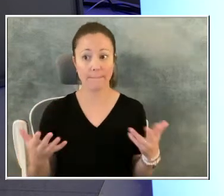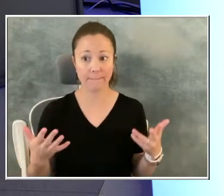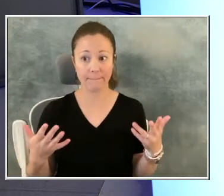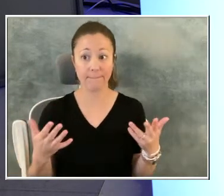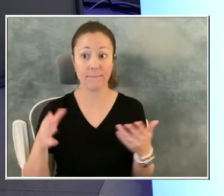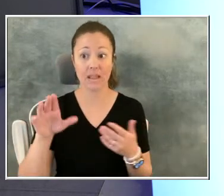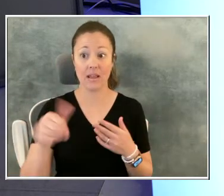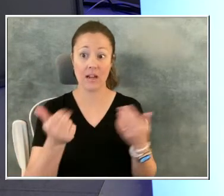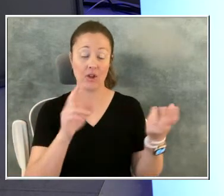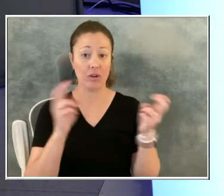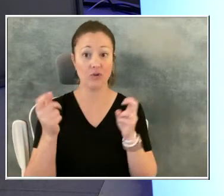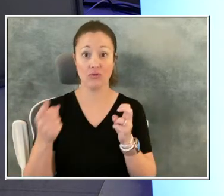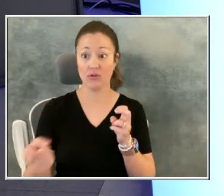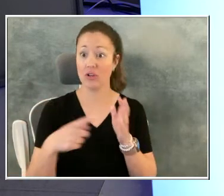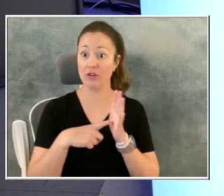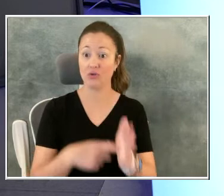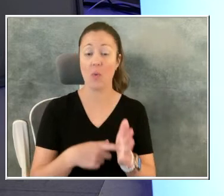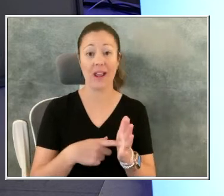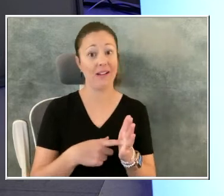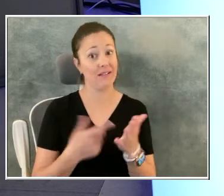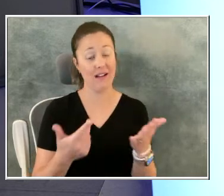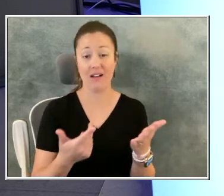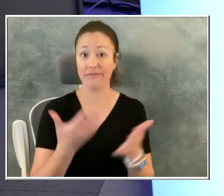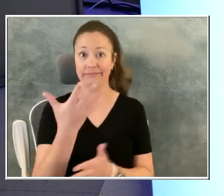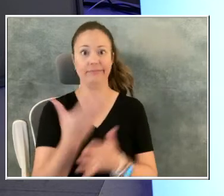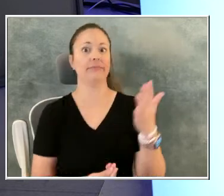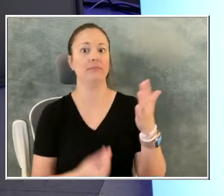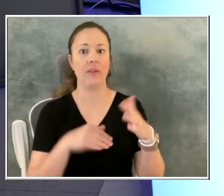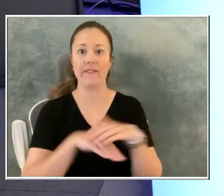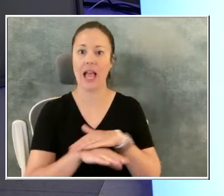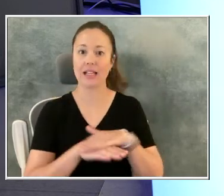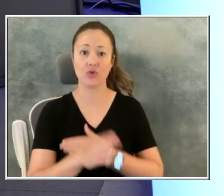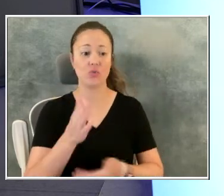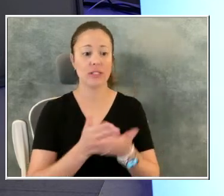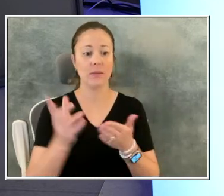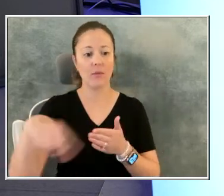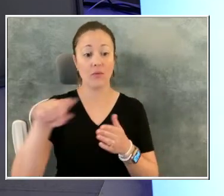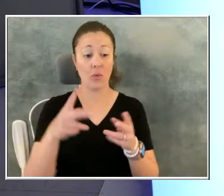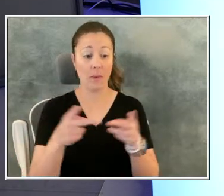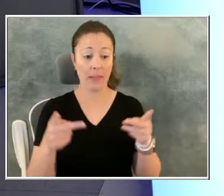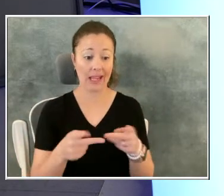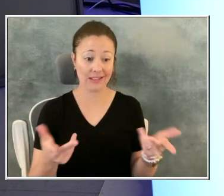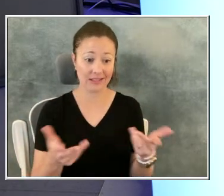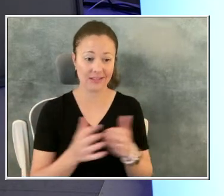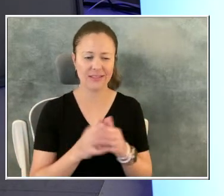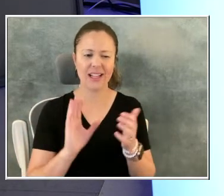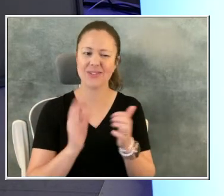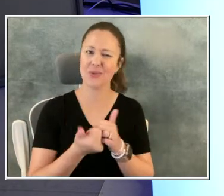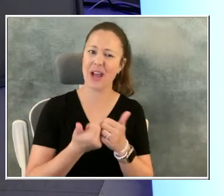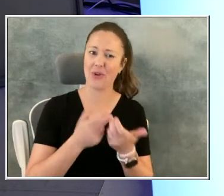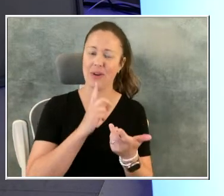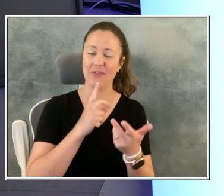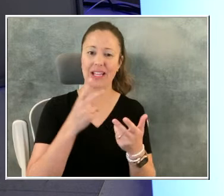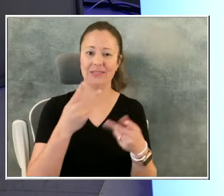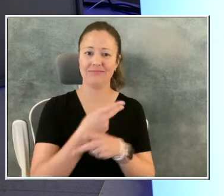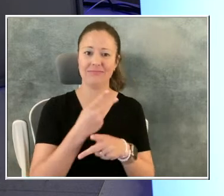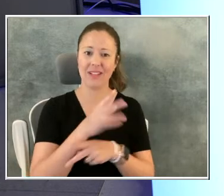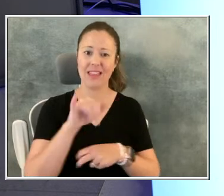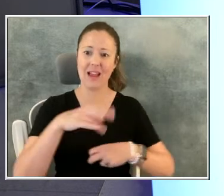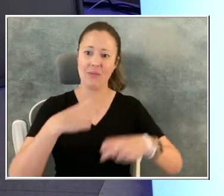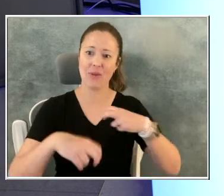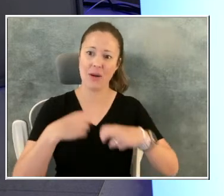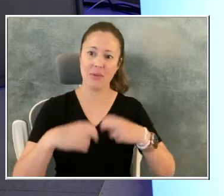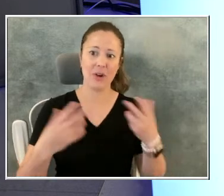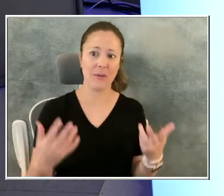she's pointing out of lack of access to some of these places. Just how do we tackle that problem? Where are